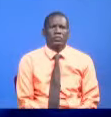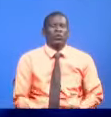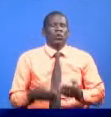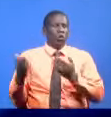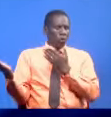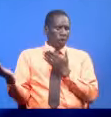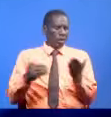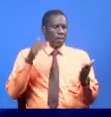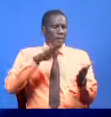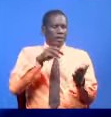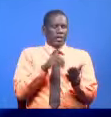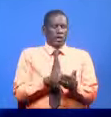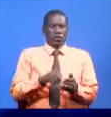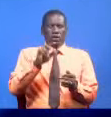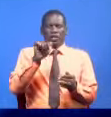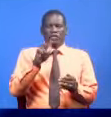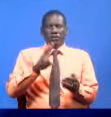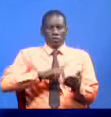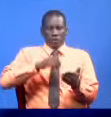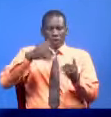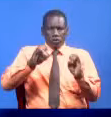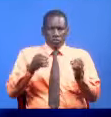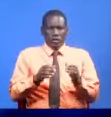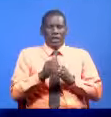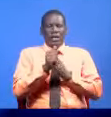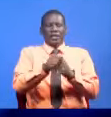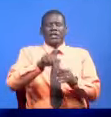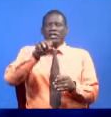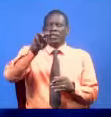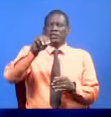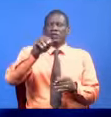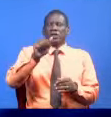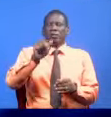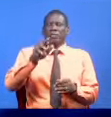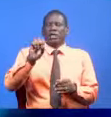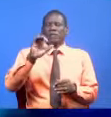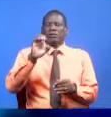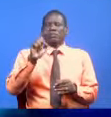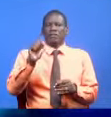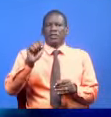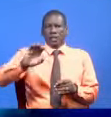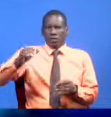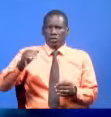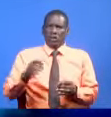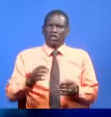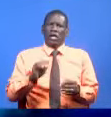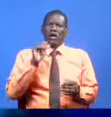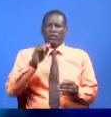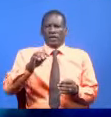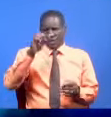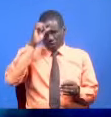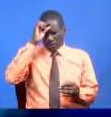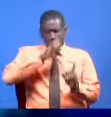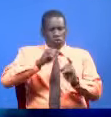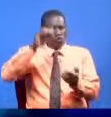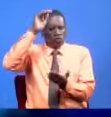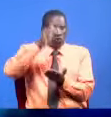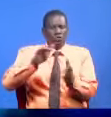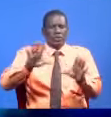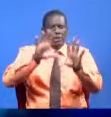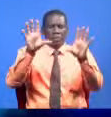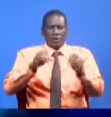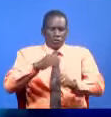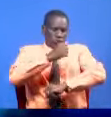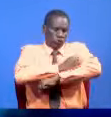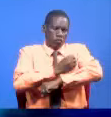Welcome back to NTV Weekend Edition. Now, leaders in Marsabit County have urged that government not to not reduce the budget for the school